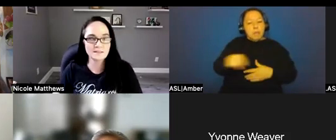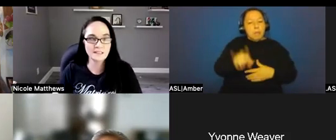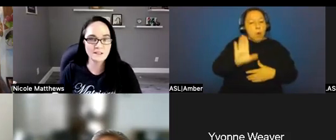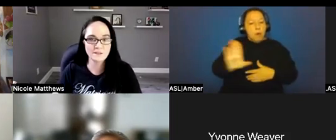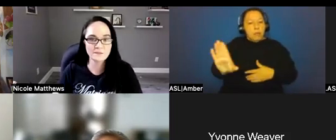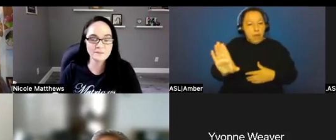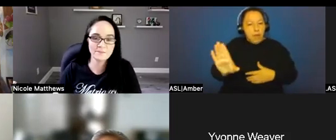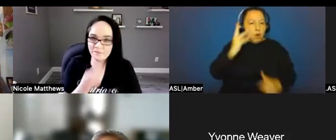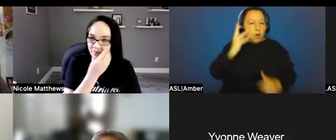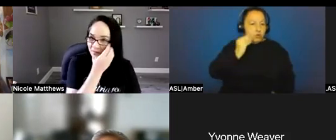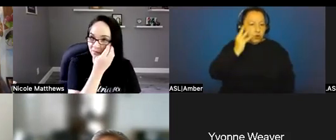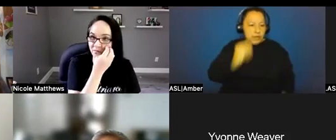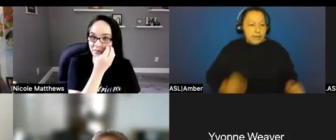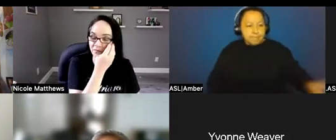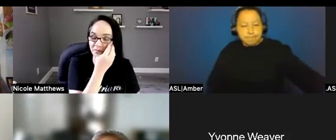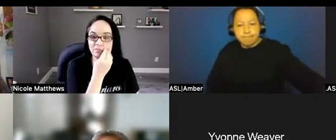Absolutely. Thank you.